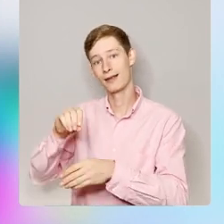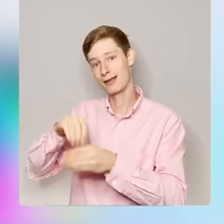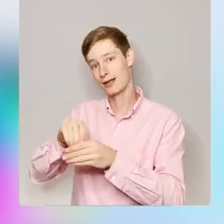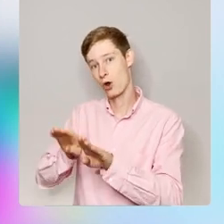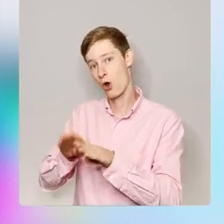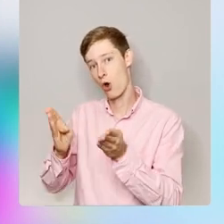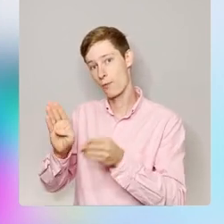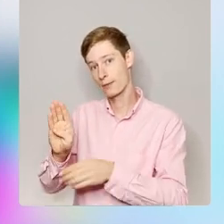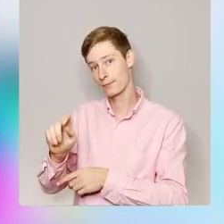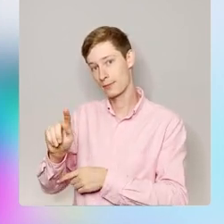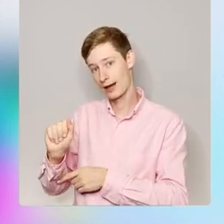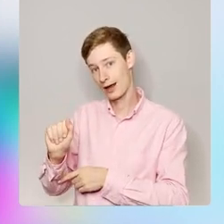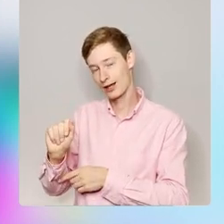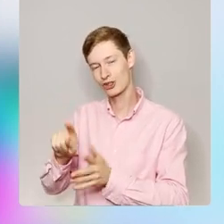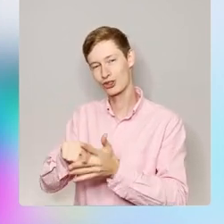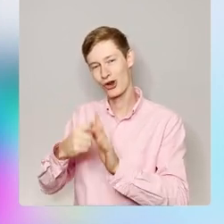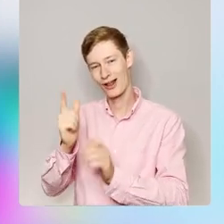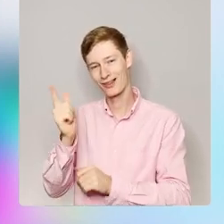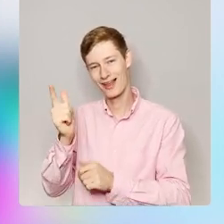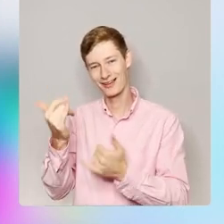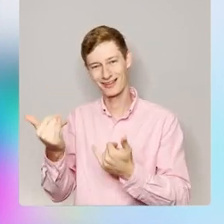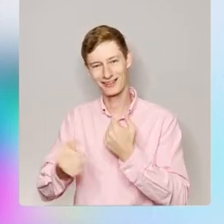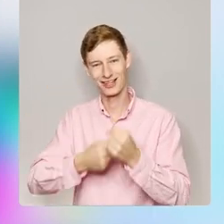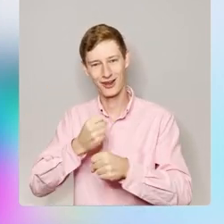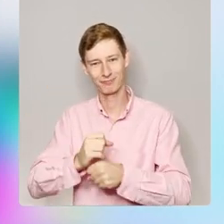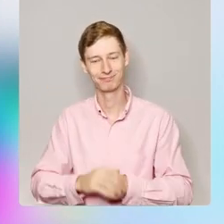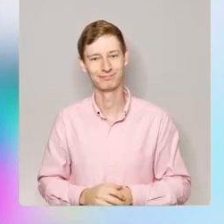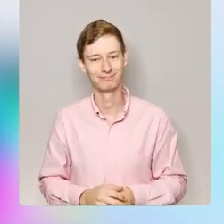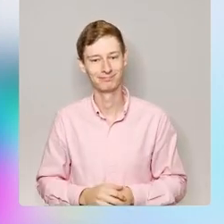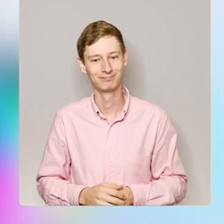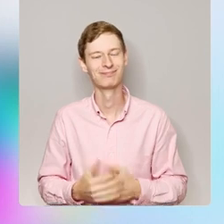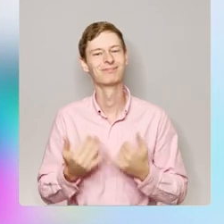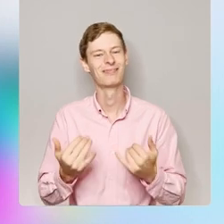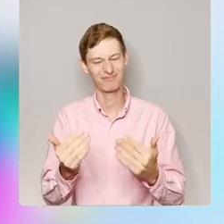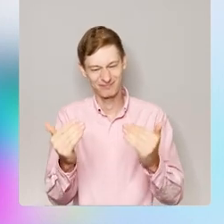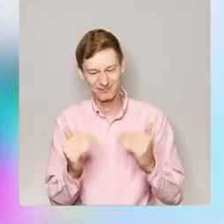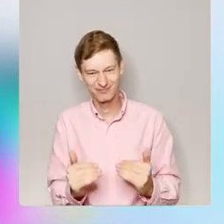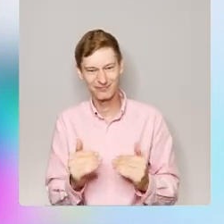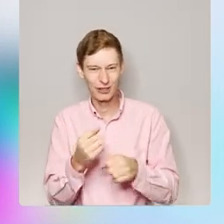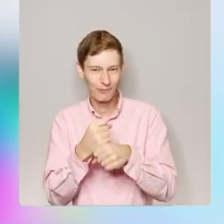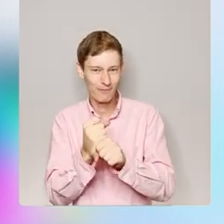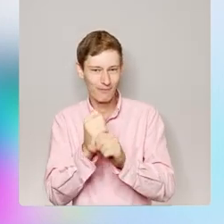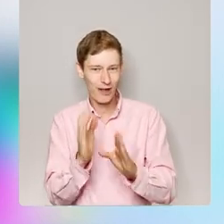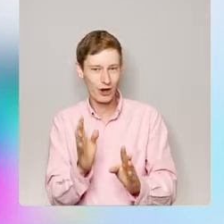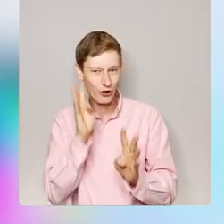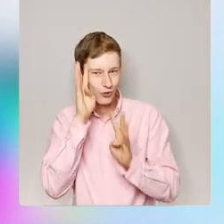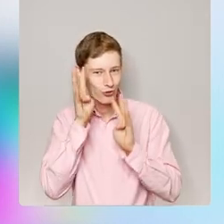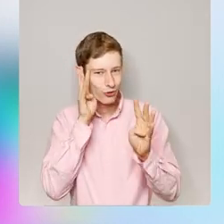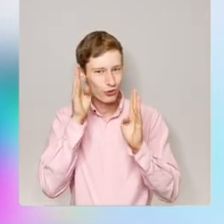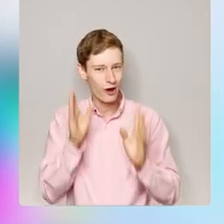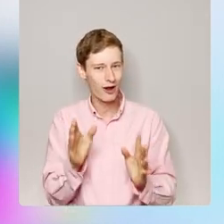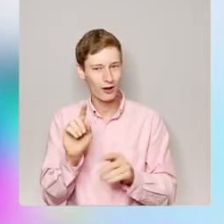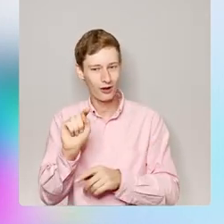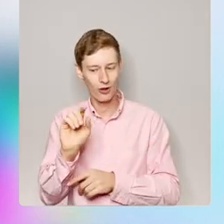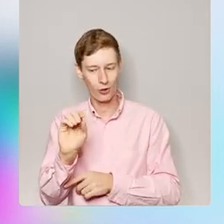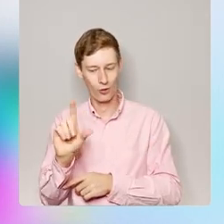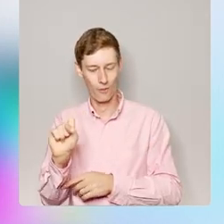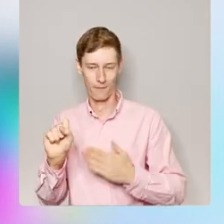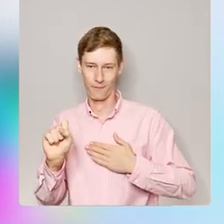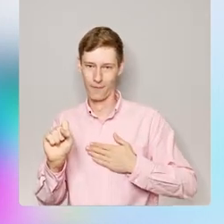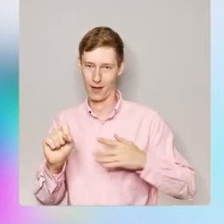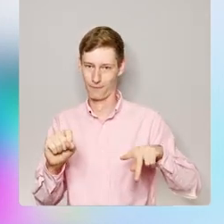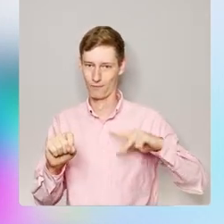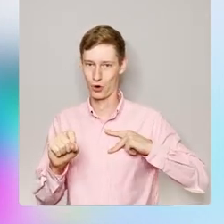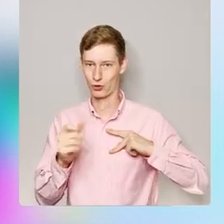beta starting later this year. Now let's turn to creator tools. This is one of my personal favorites. If you're